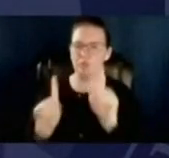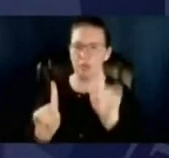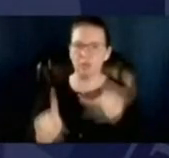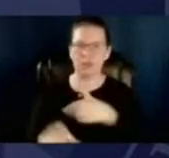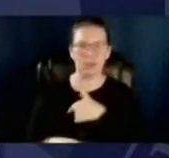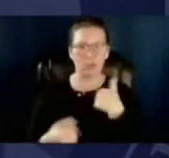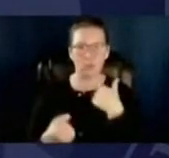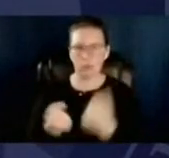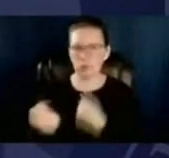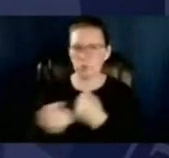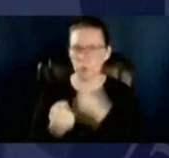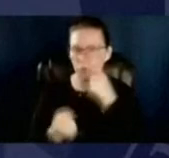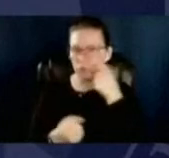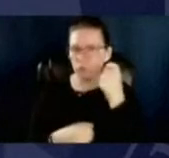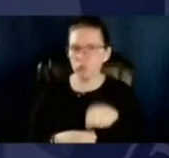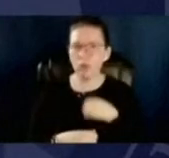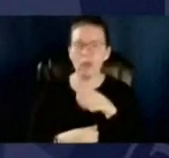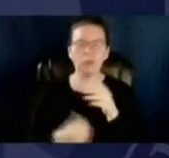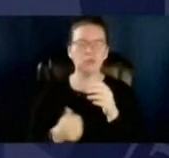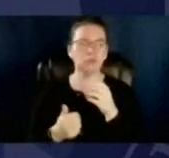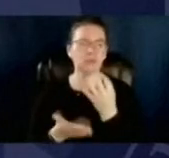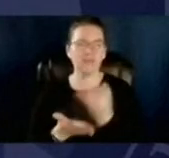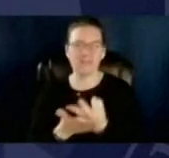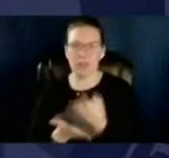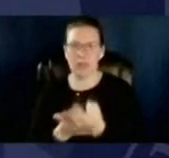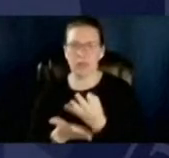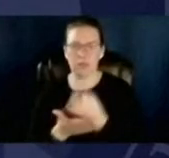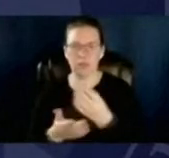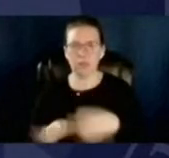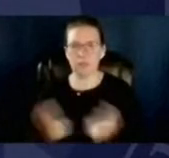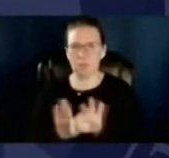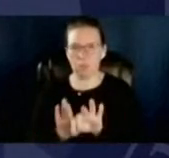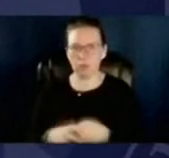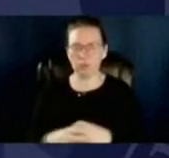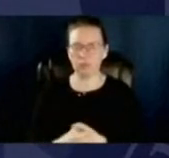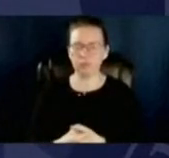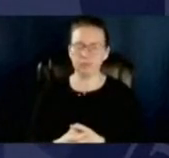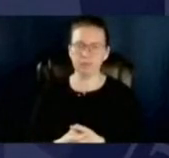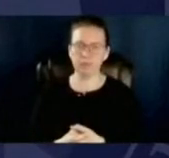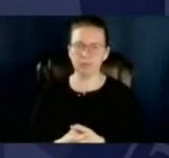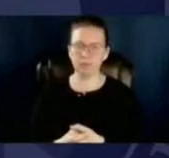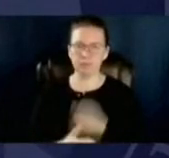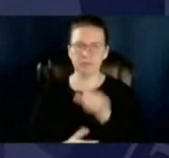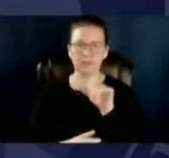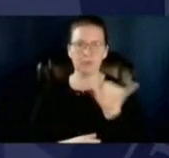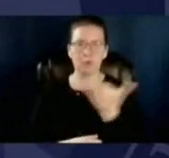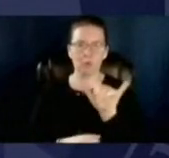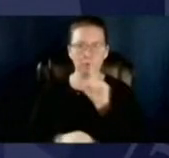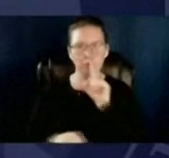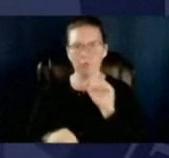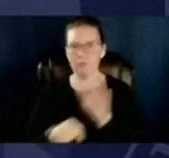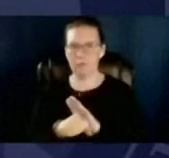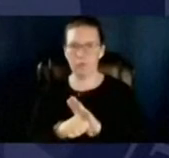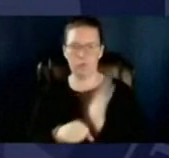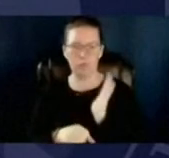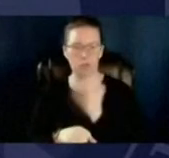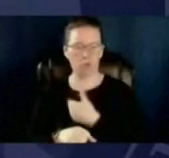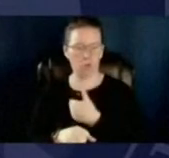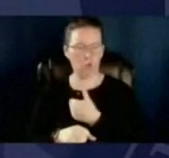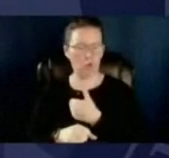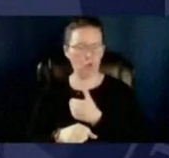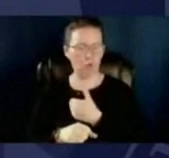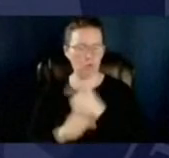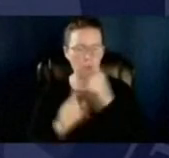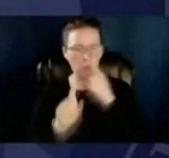financing's important, and we've made commitments really to take us